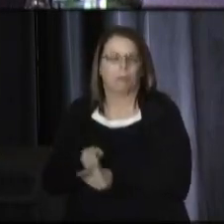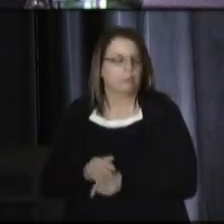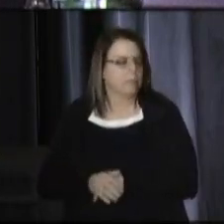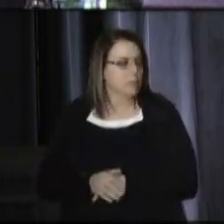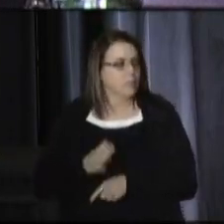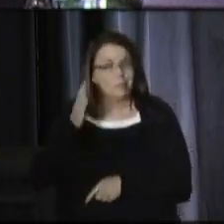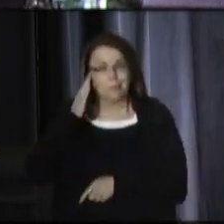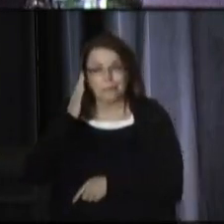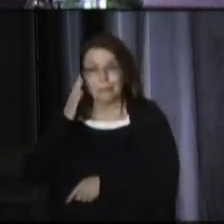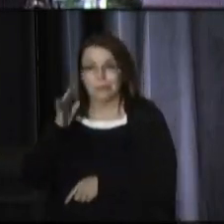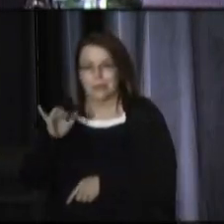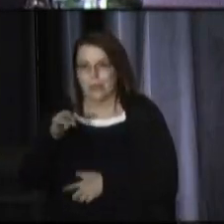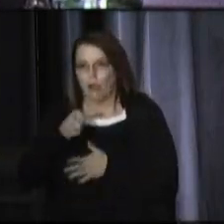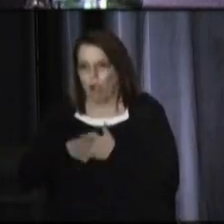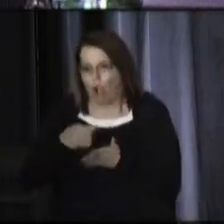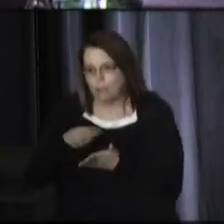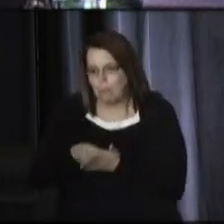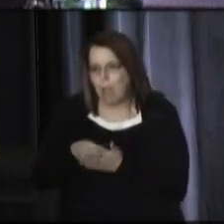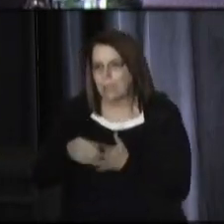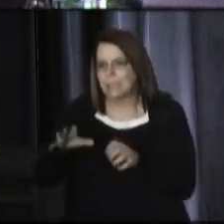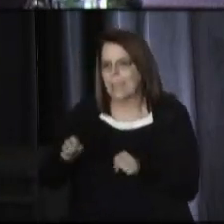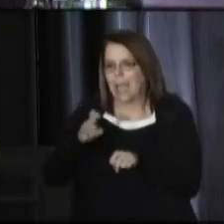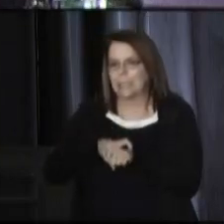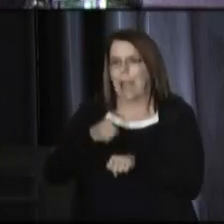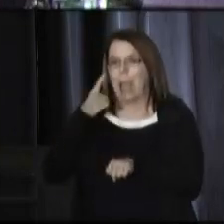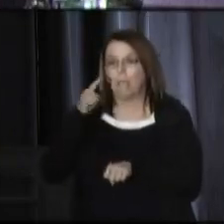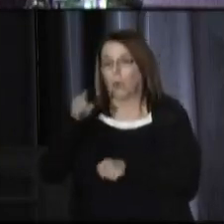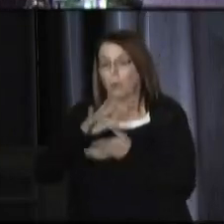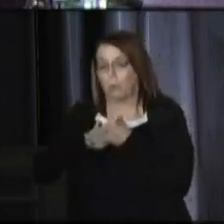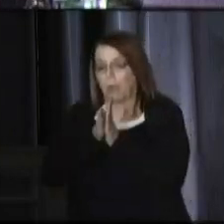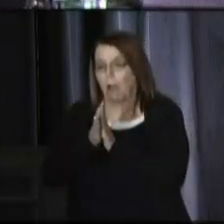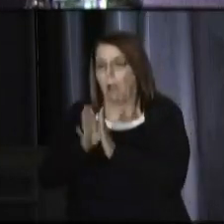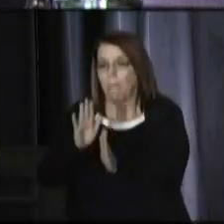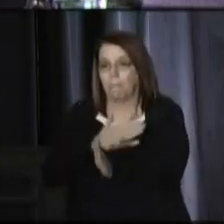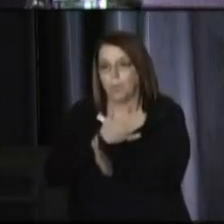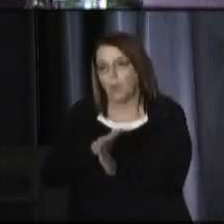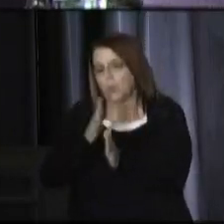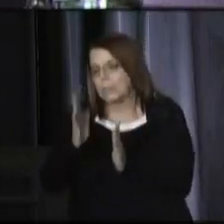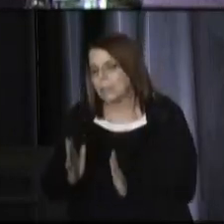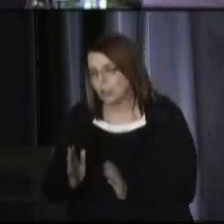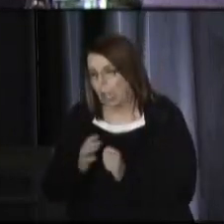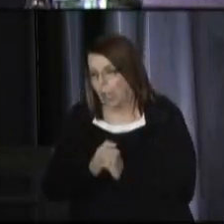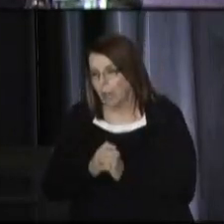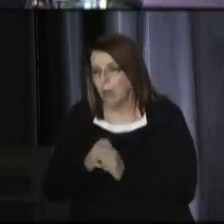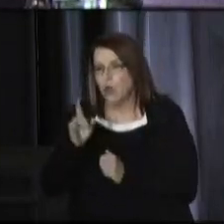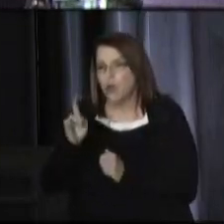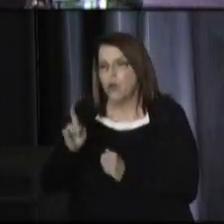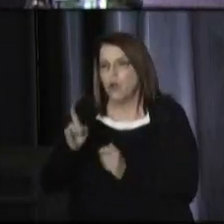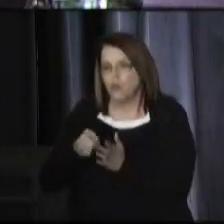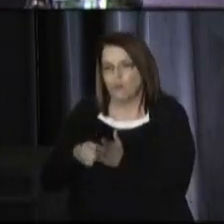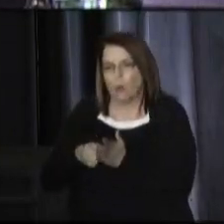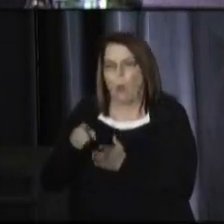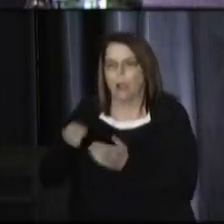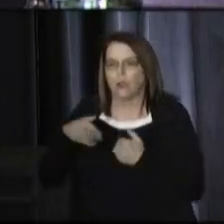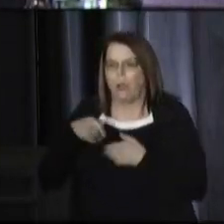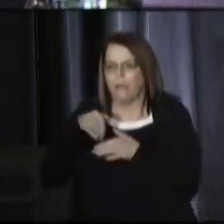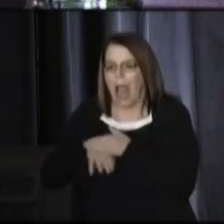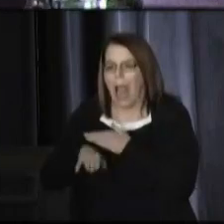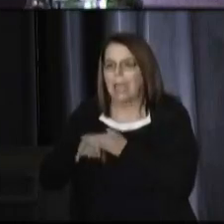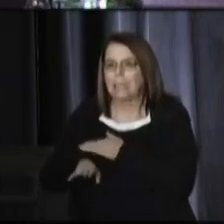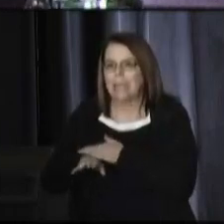intimacies, was kind of like, you know, cracking on each other a lot. And then all that, being